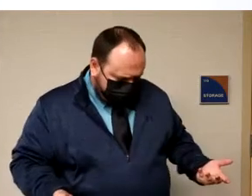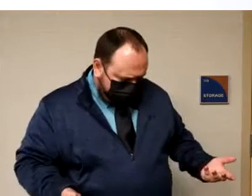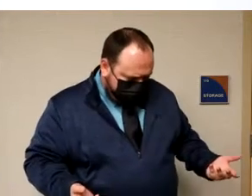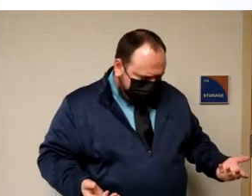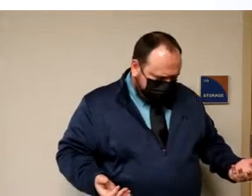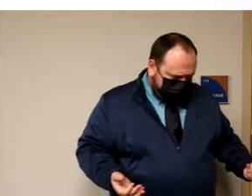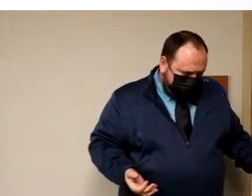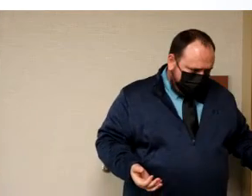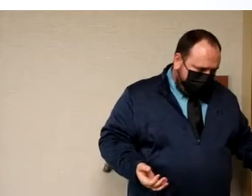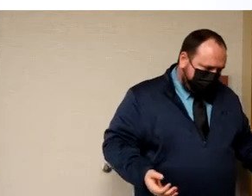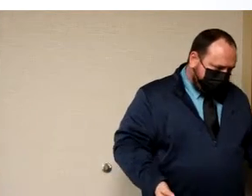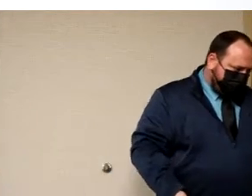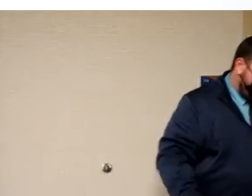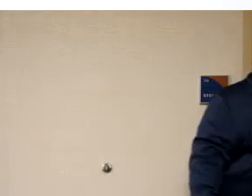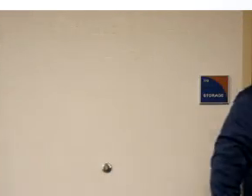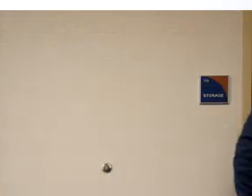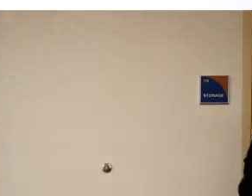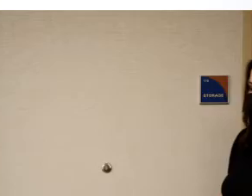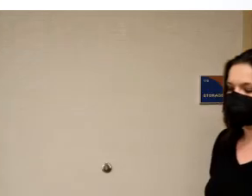we did